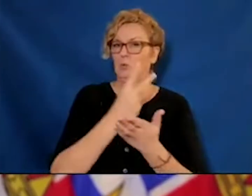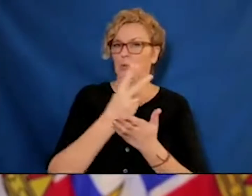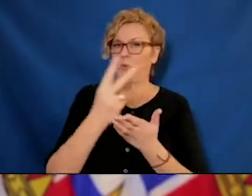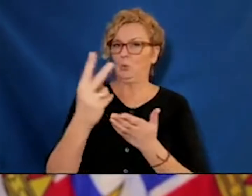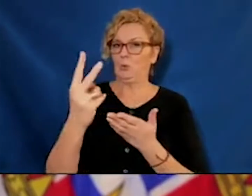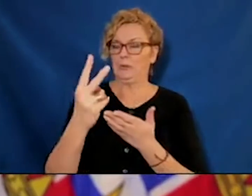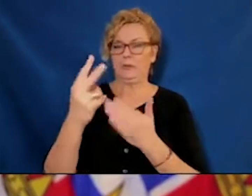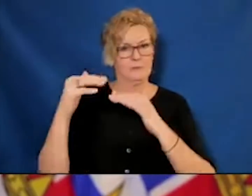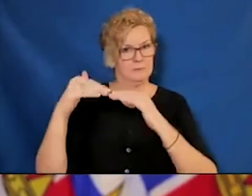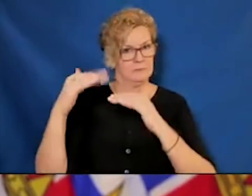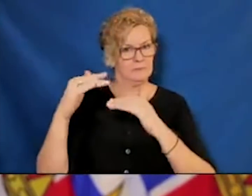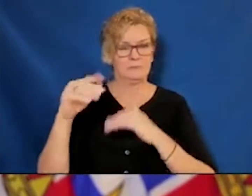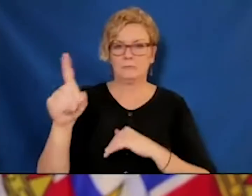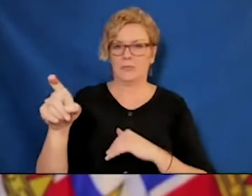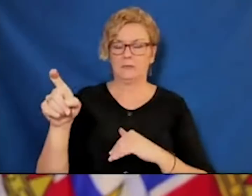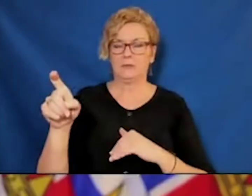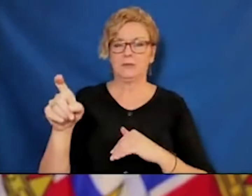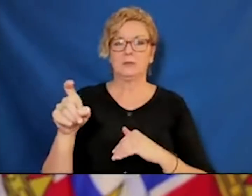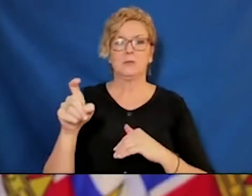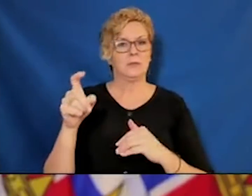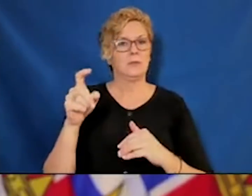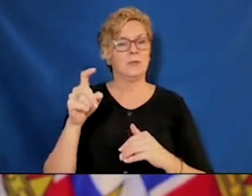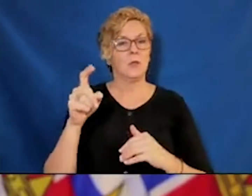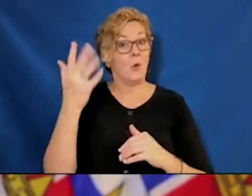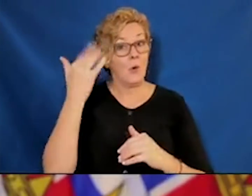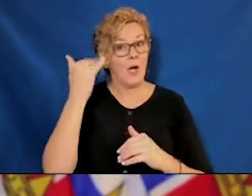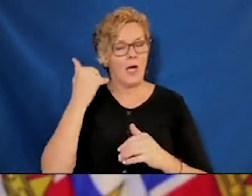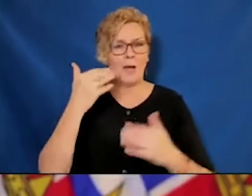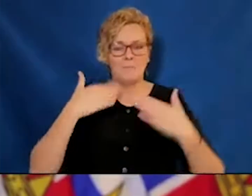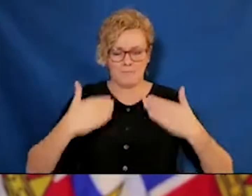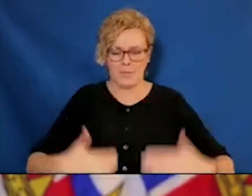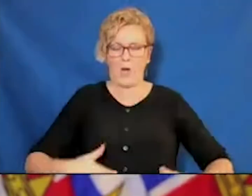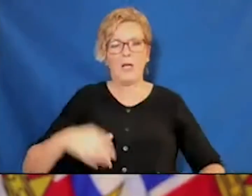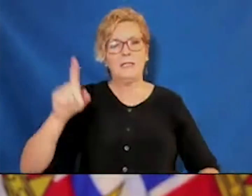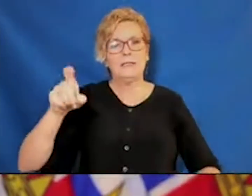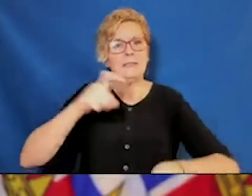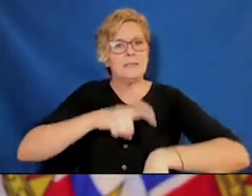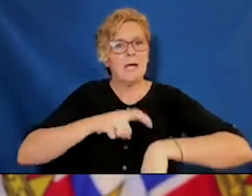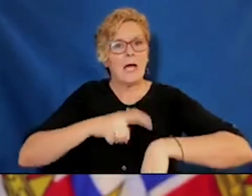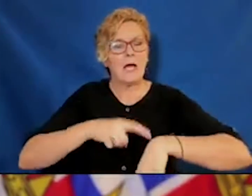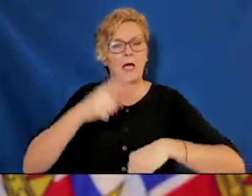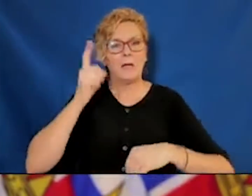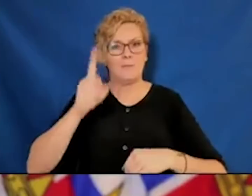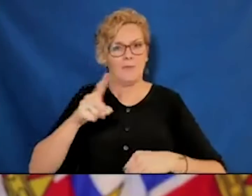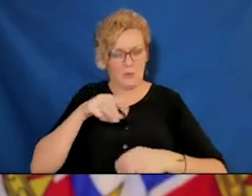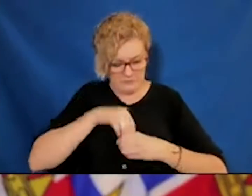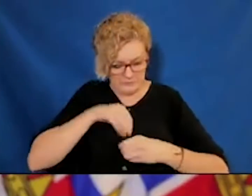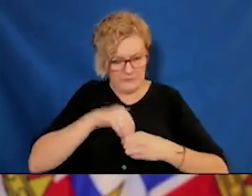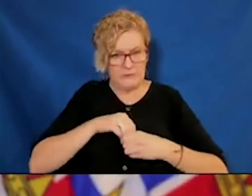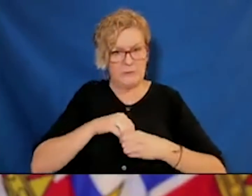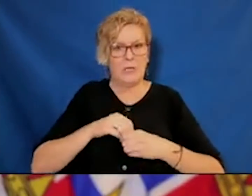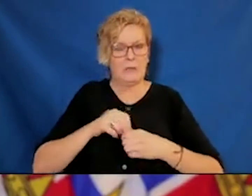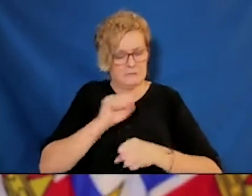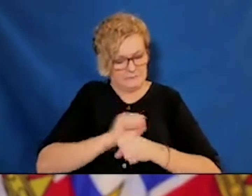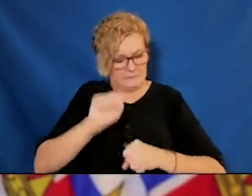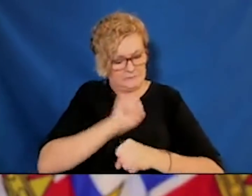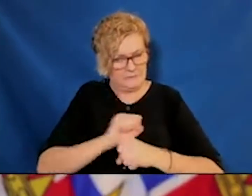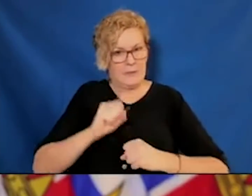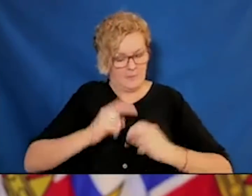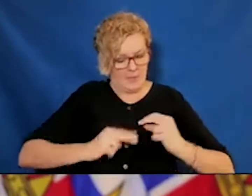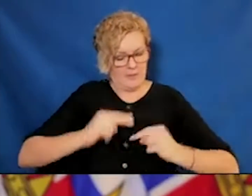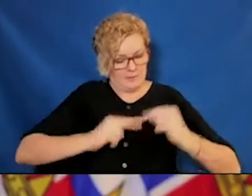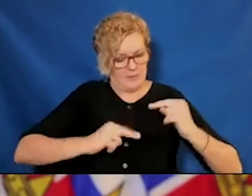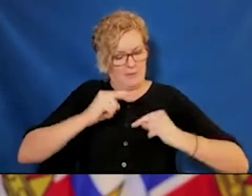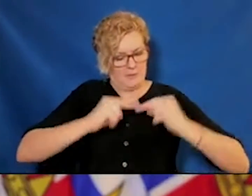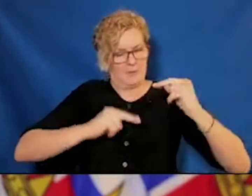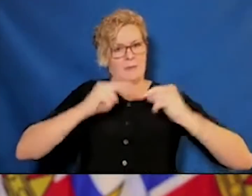to develop the antibodies and the cell immunity that they need, the vaccine effectiveness, so the protection from the